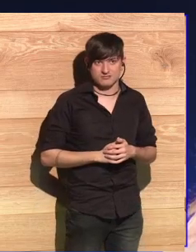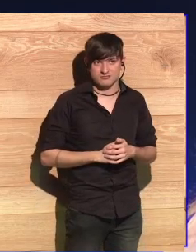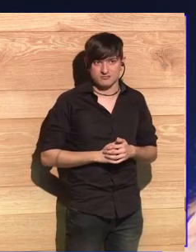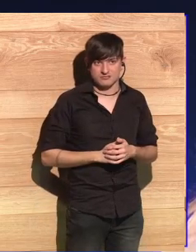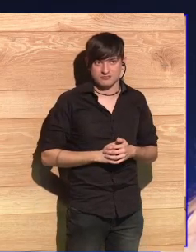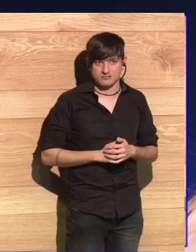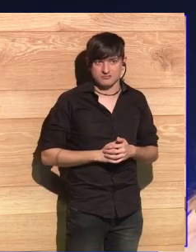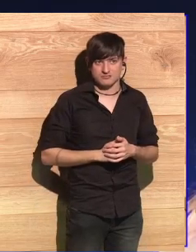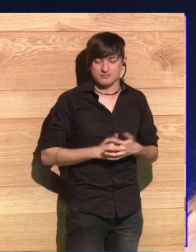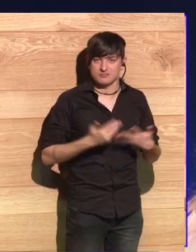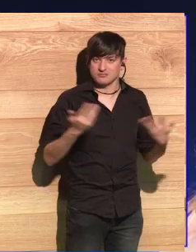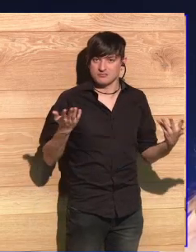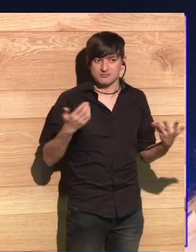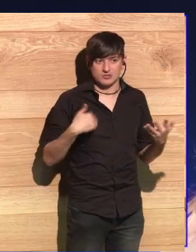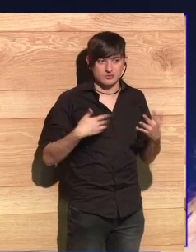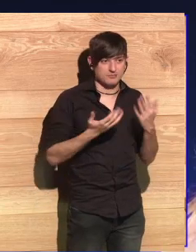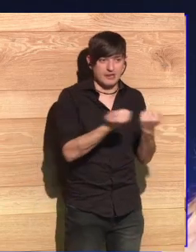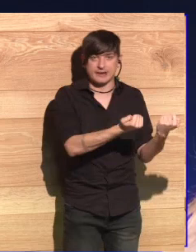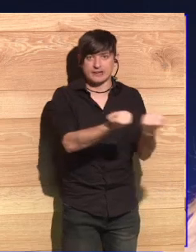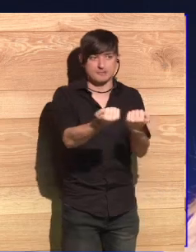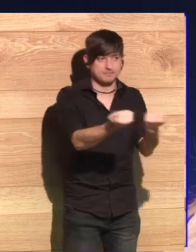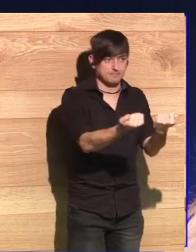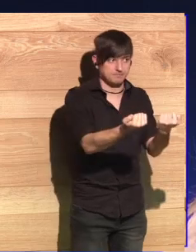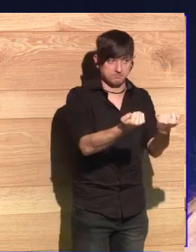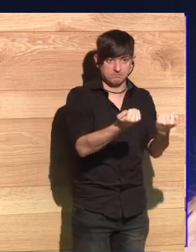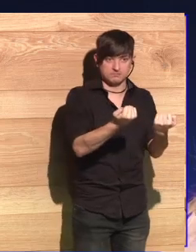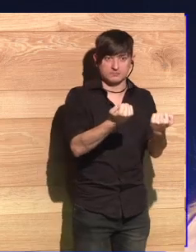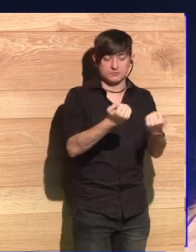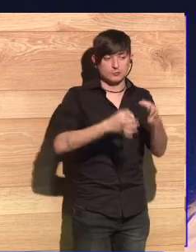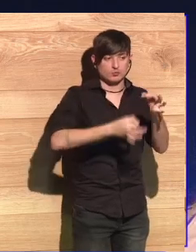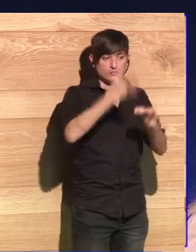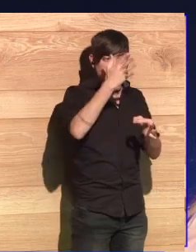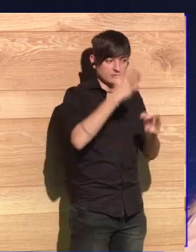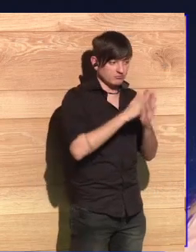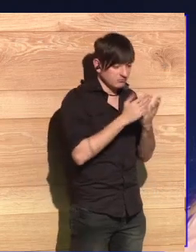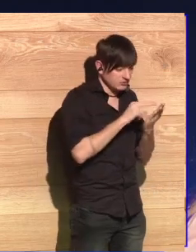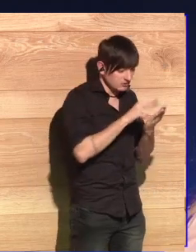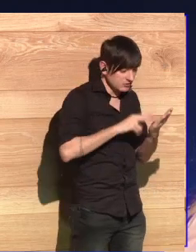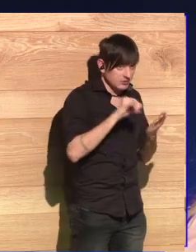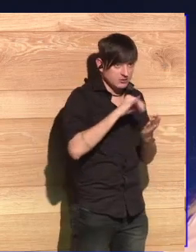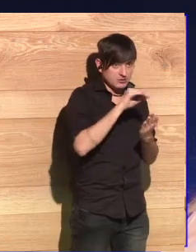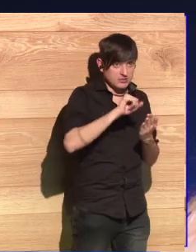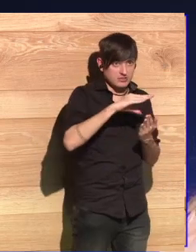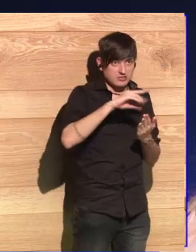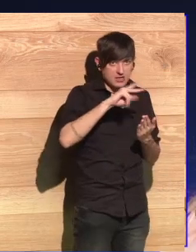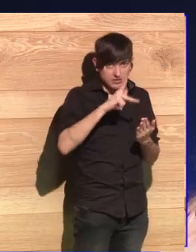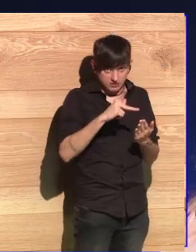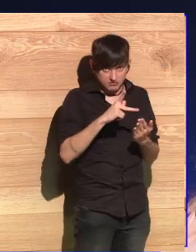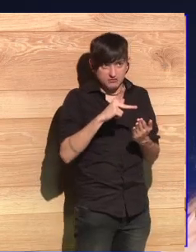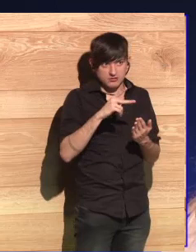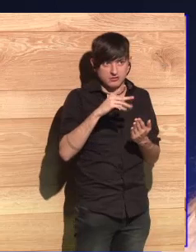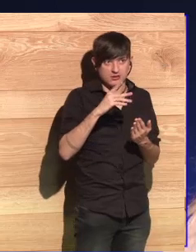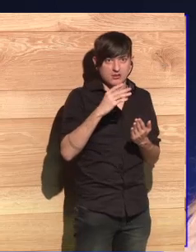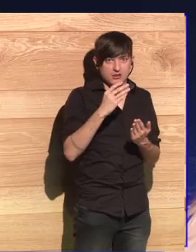And luckily I had read Jack Kerouac when I was a teenager, and his book On the Road was